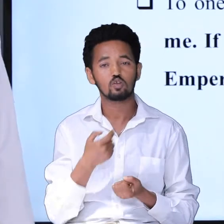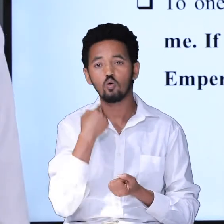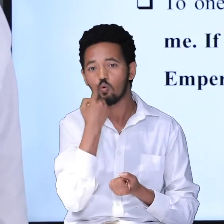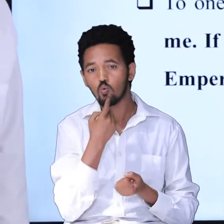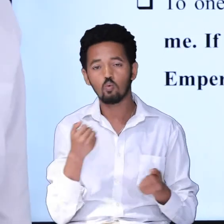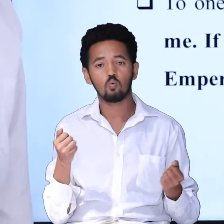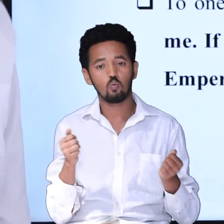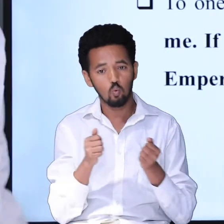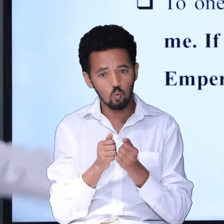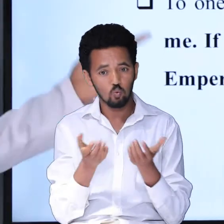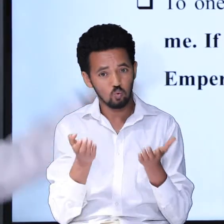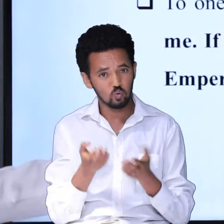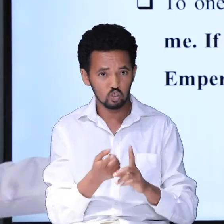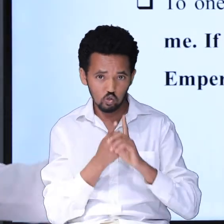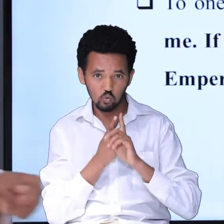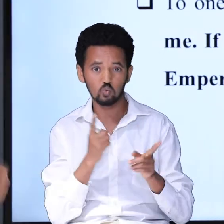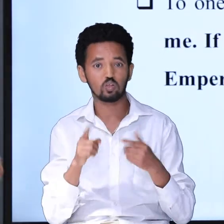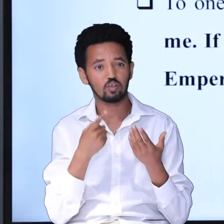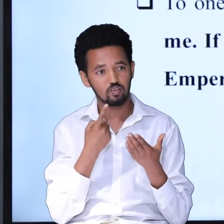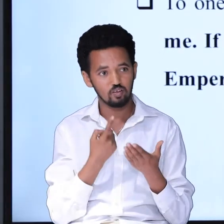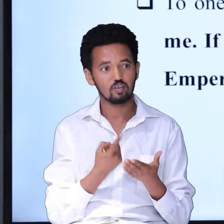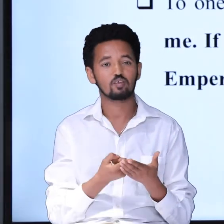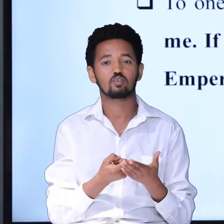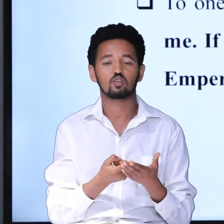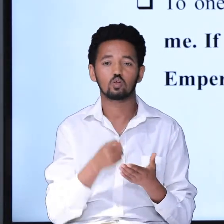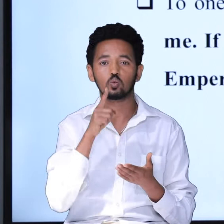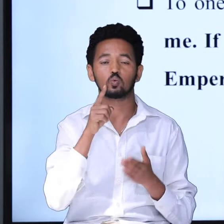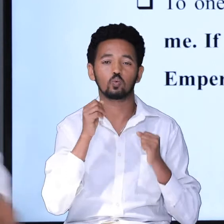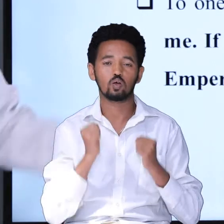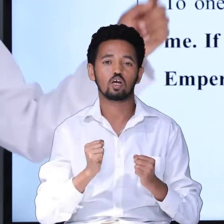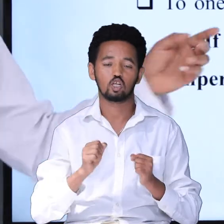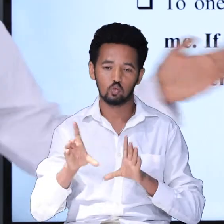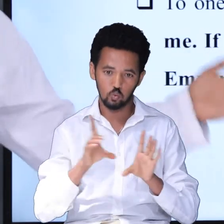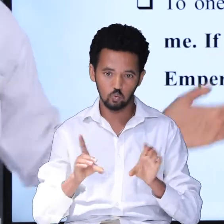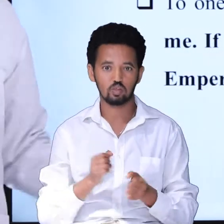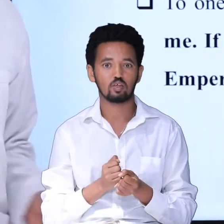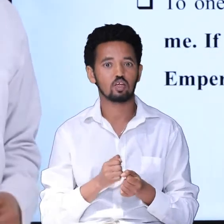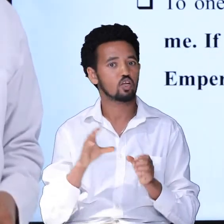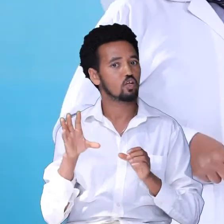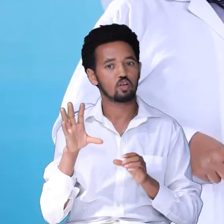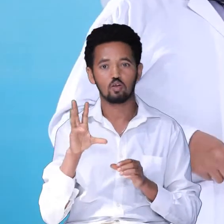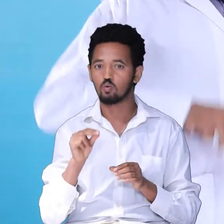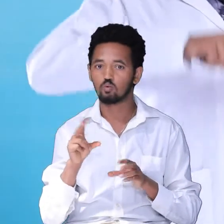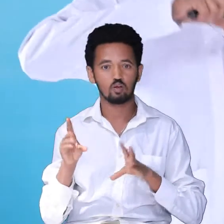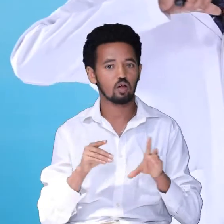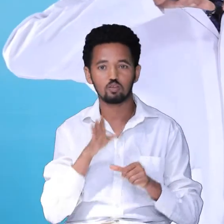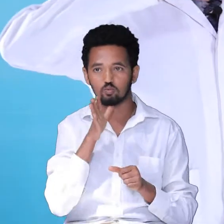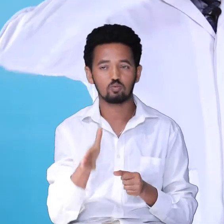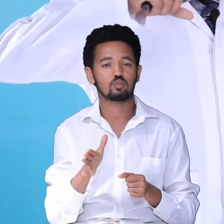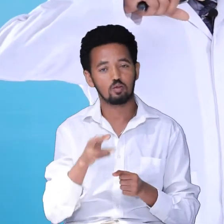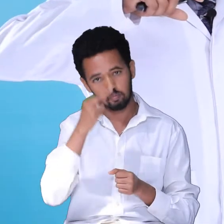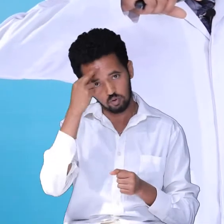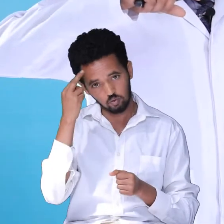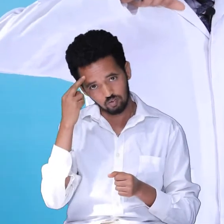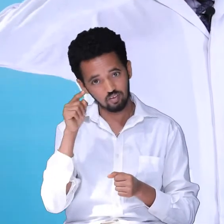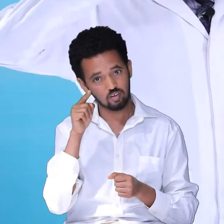wishes to shoot his emperor, he can do it. No one can do it because he